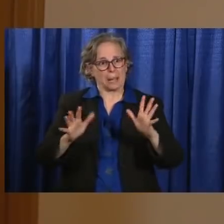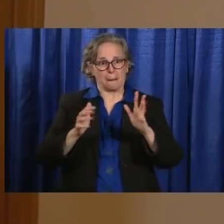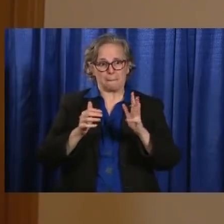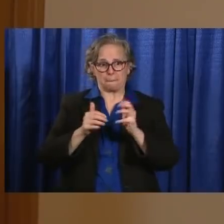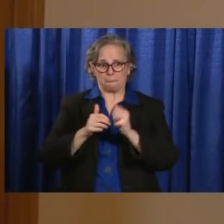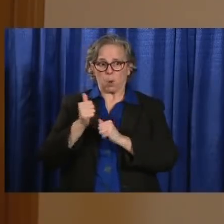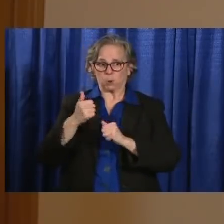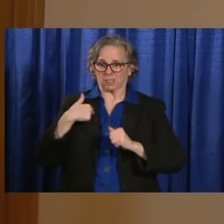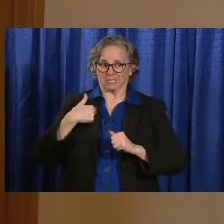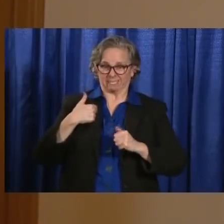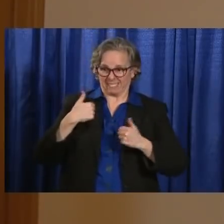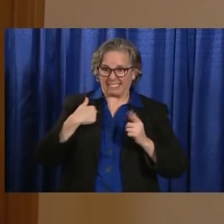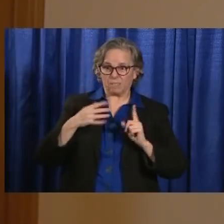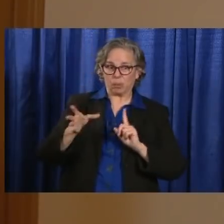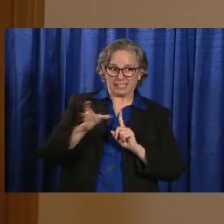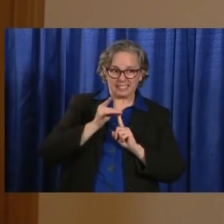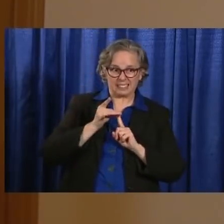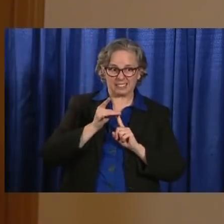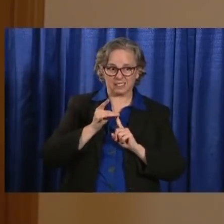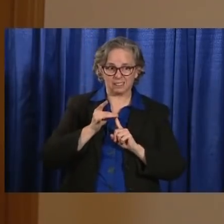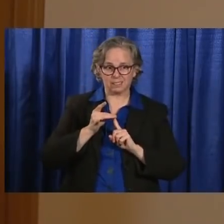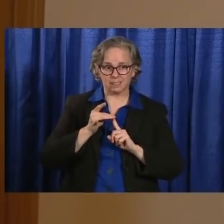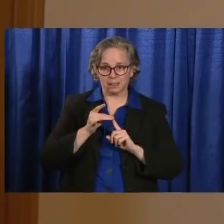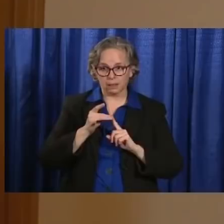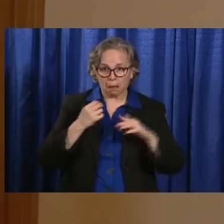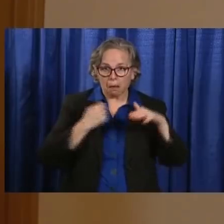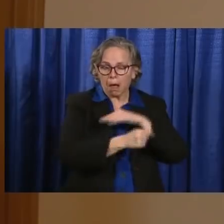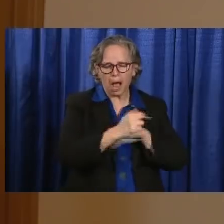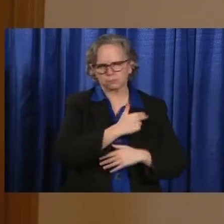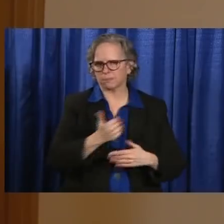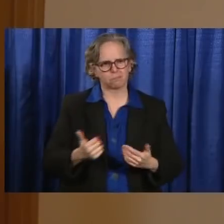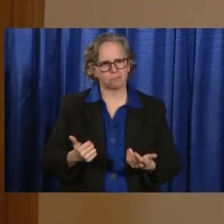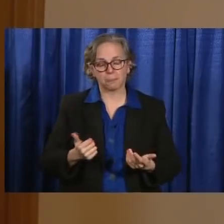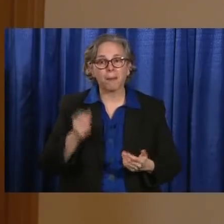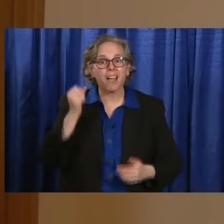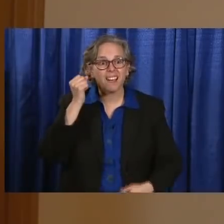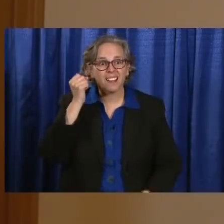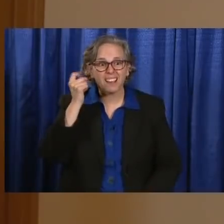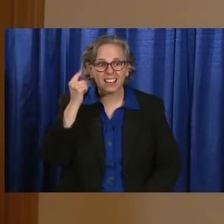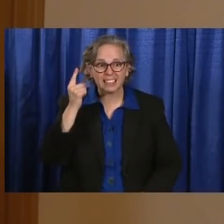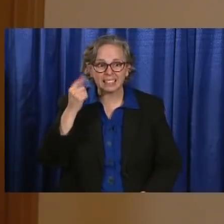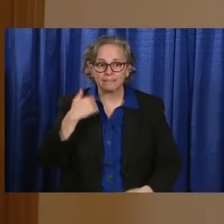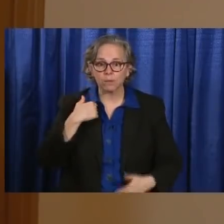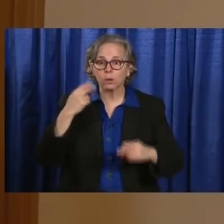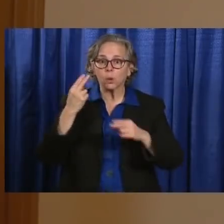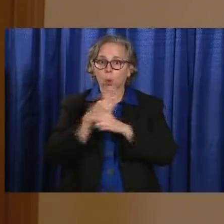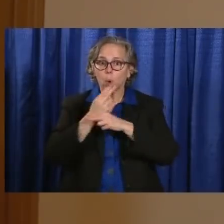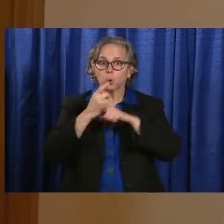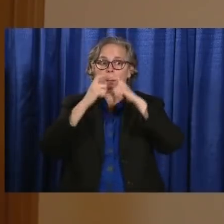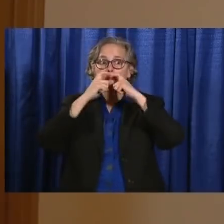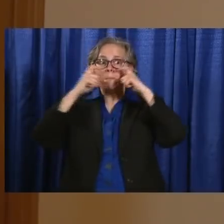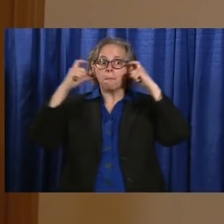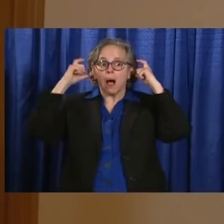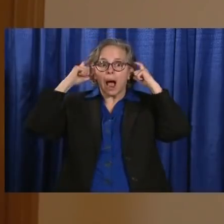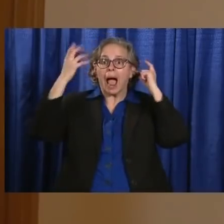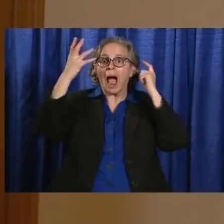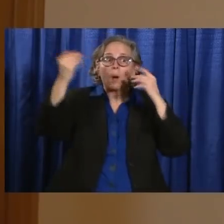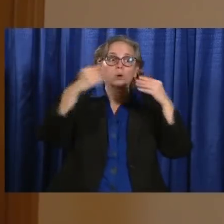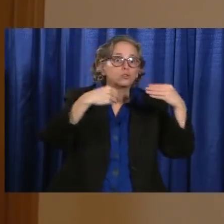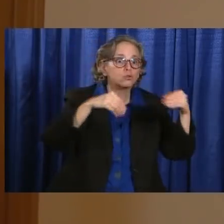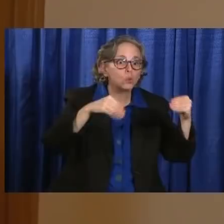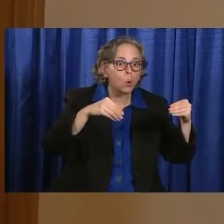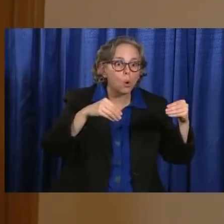hospitalized. When we're out and about going to the store, wearing this can make a difference in us spreading those respiratory droplets to